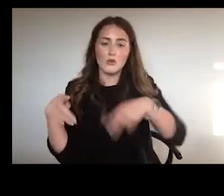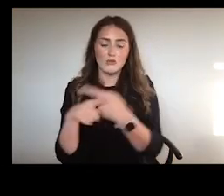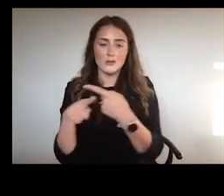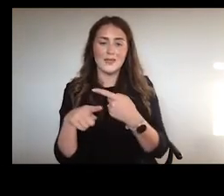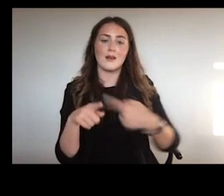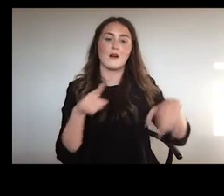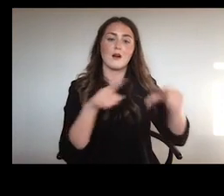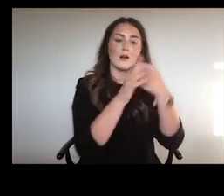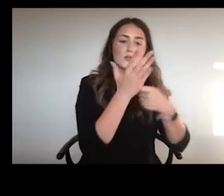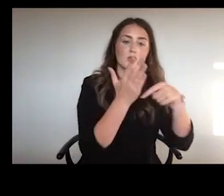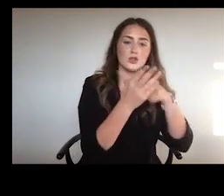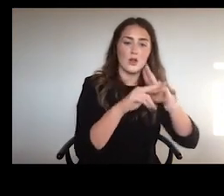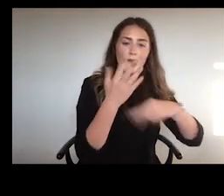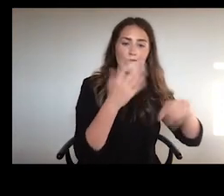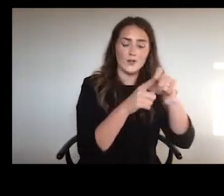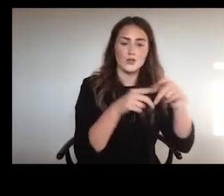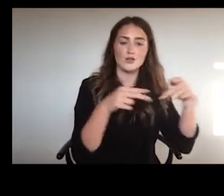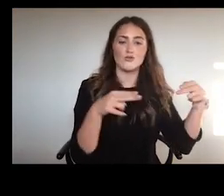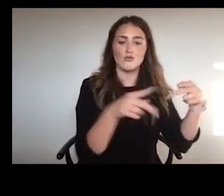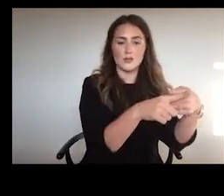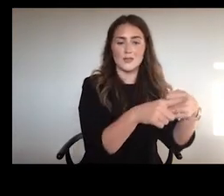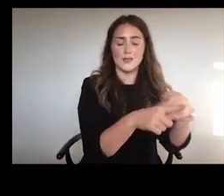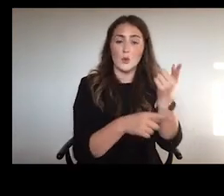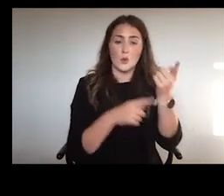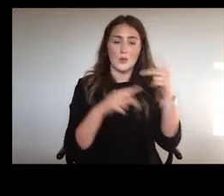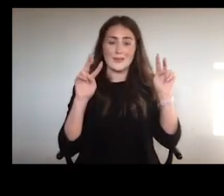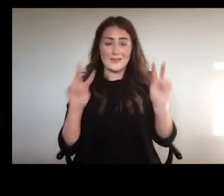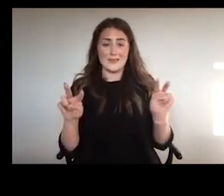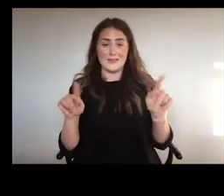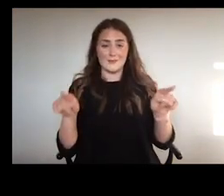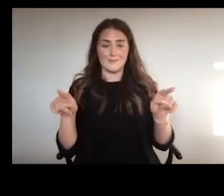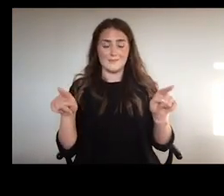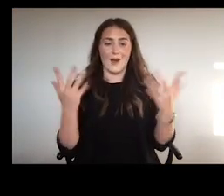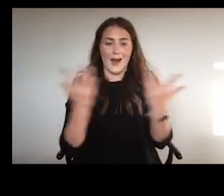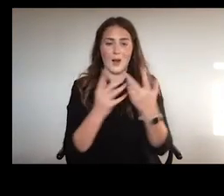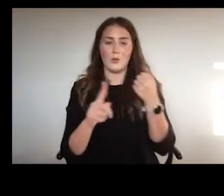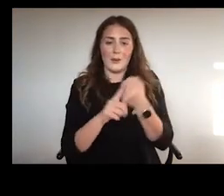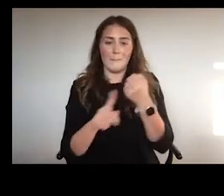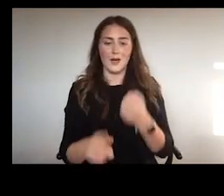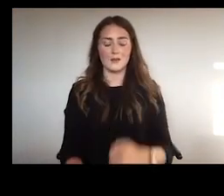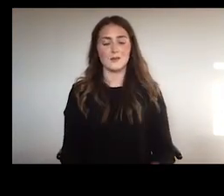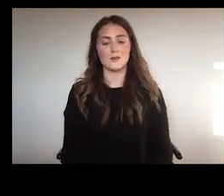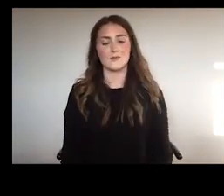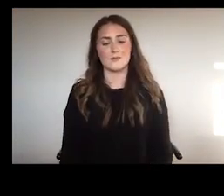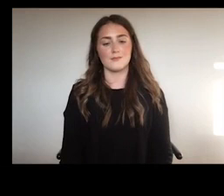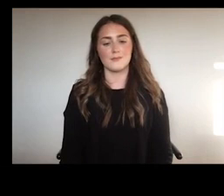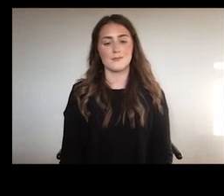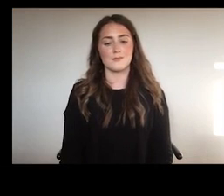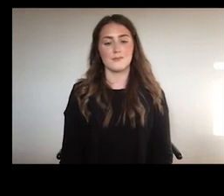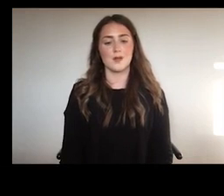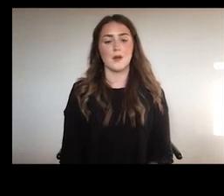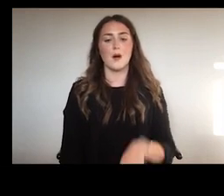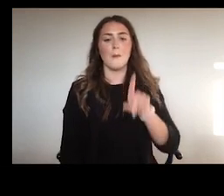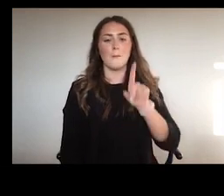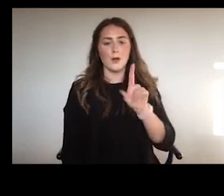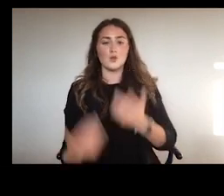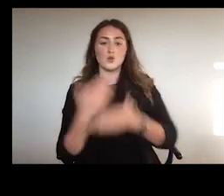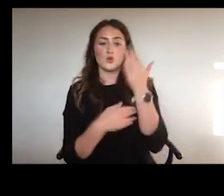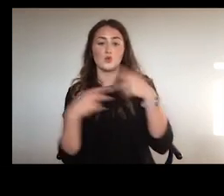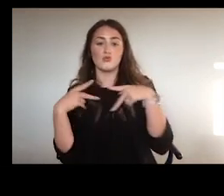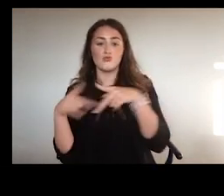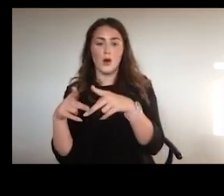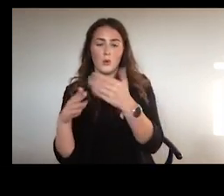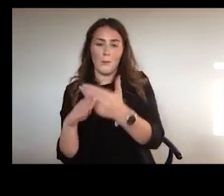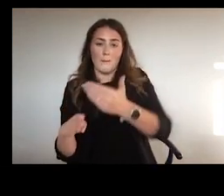as the A13 west of the Lower Thames Crossing and the Dartford Crossing, the number of vehicles would fall when the Lower Thames Crossing